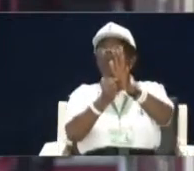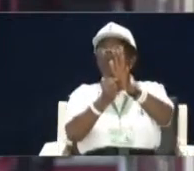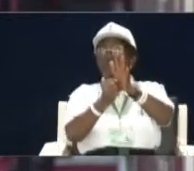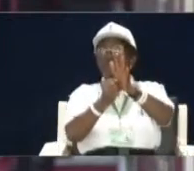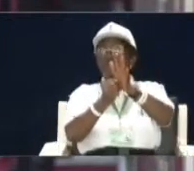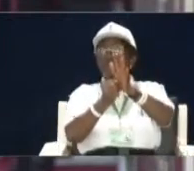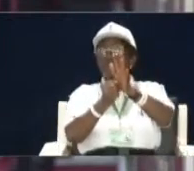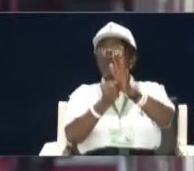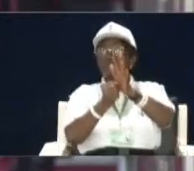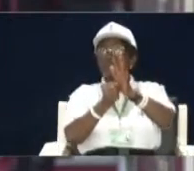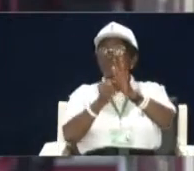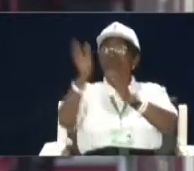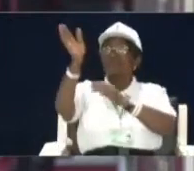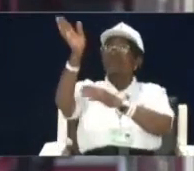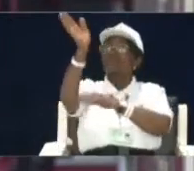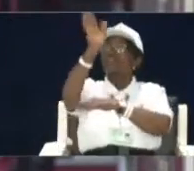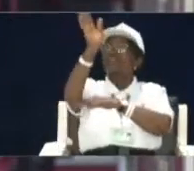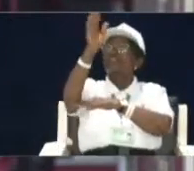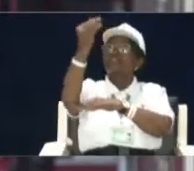there."